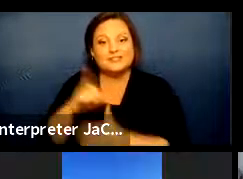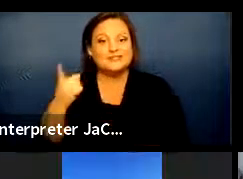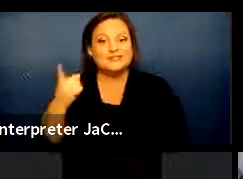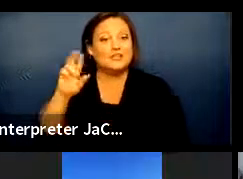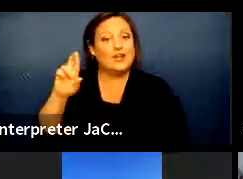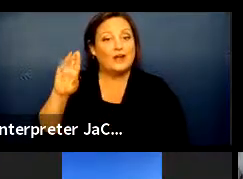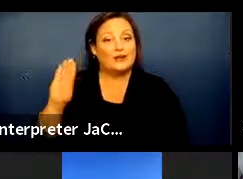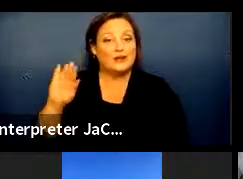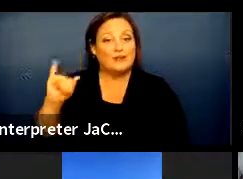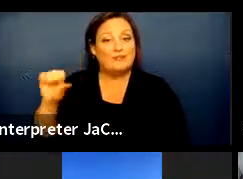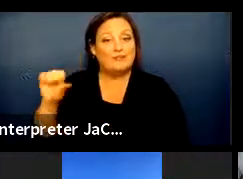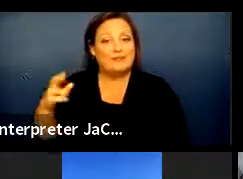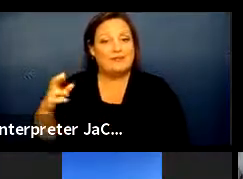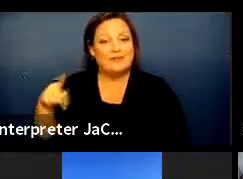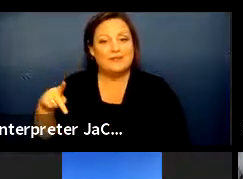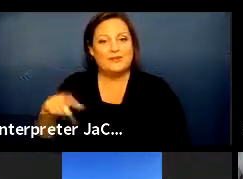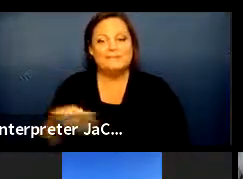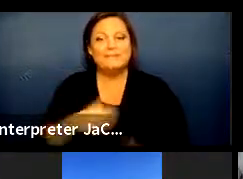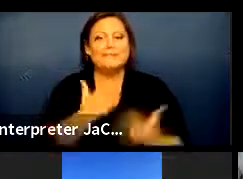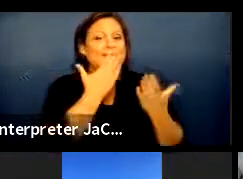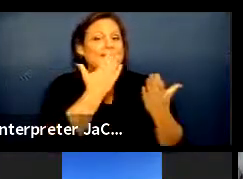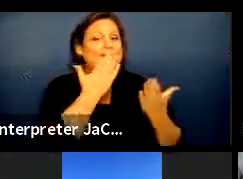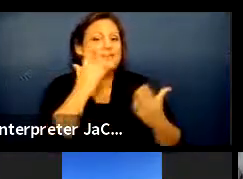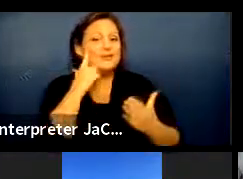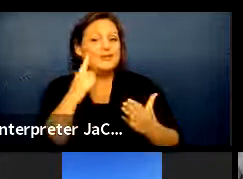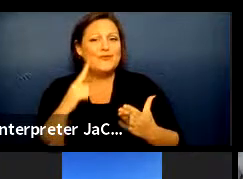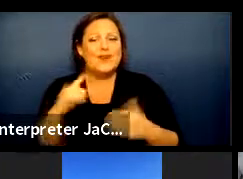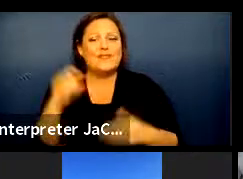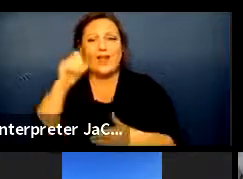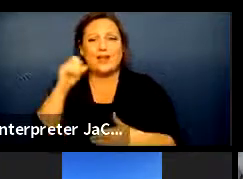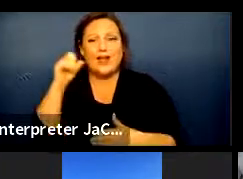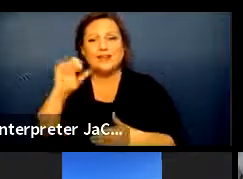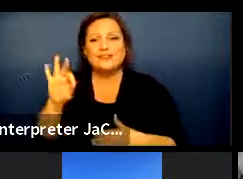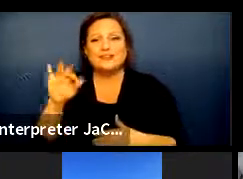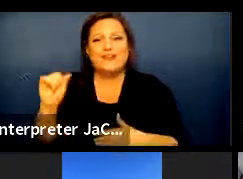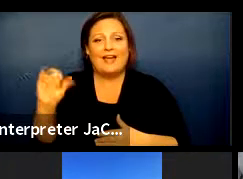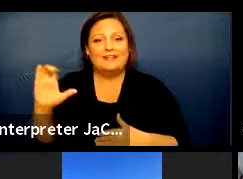Awesome. Thank you so much to the audiology faculty for supporting me